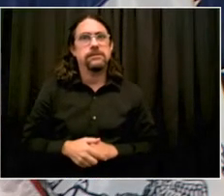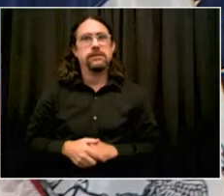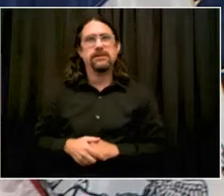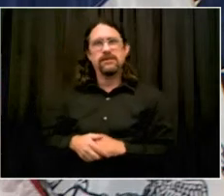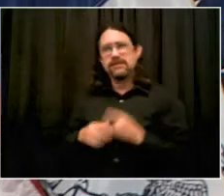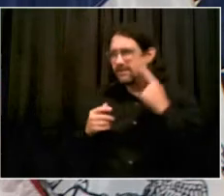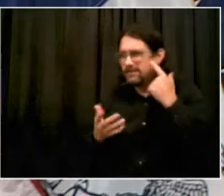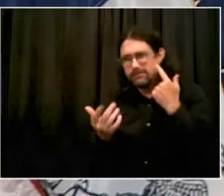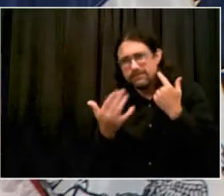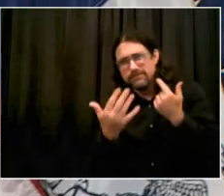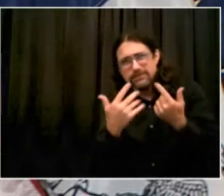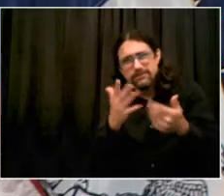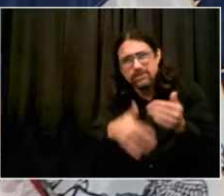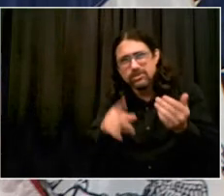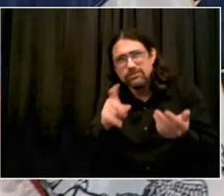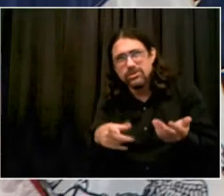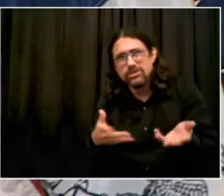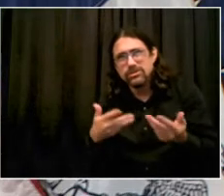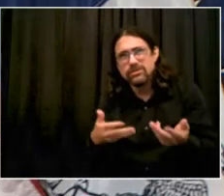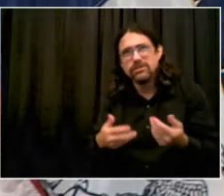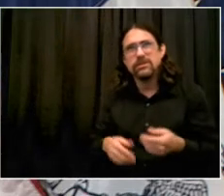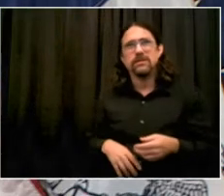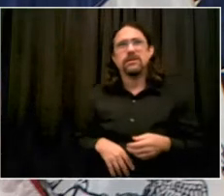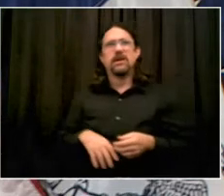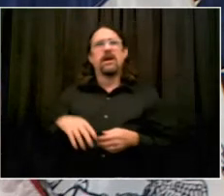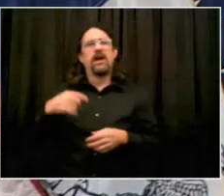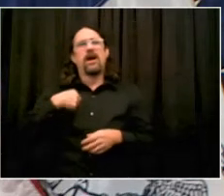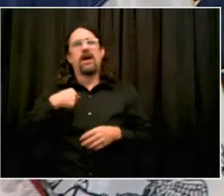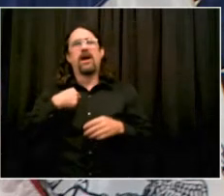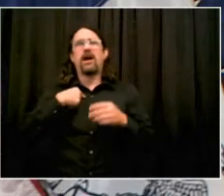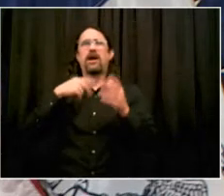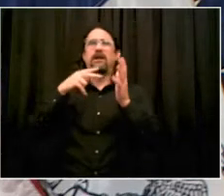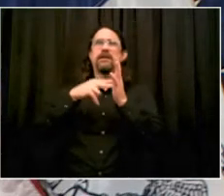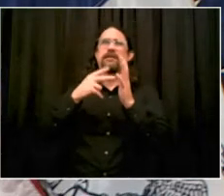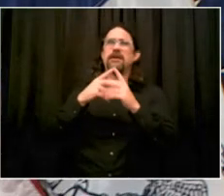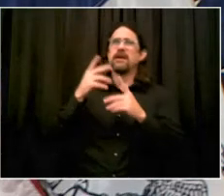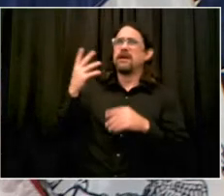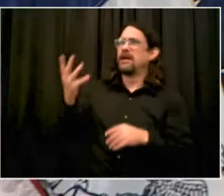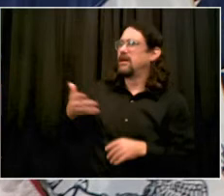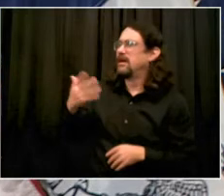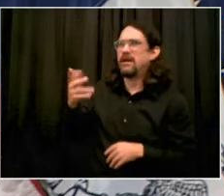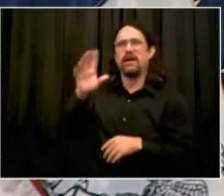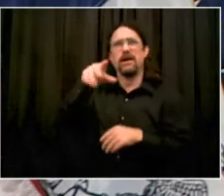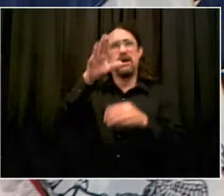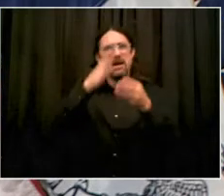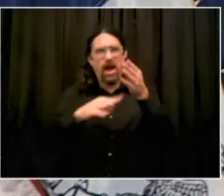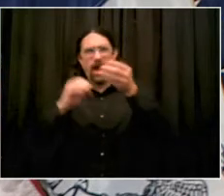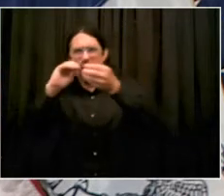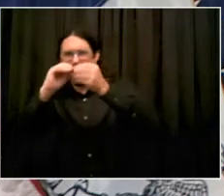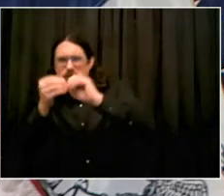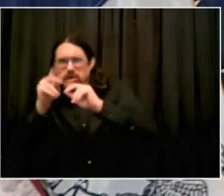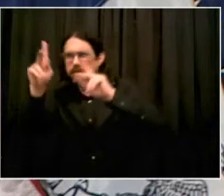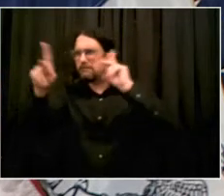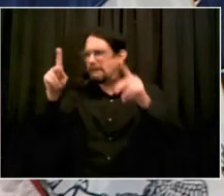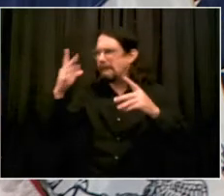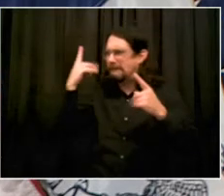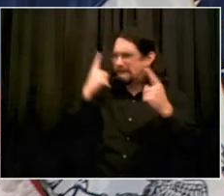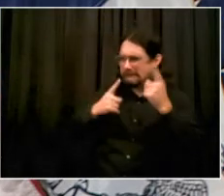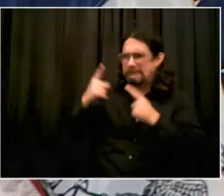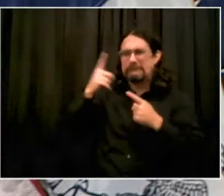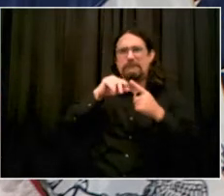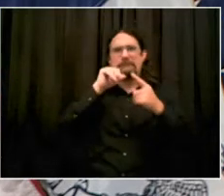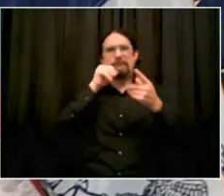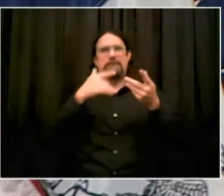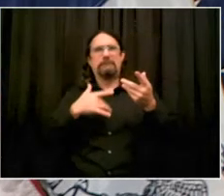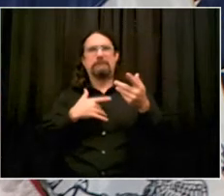school communities. And I'm just wondering what are you monitoring exactly to be able to say that since we're not doing testing